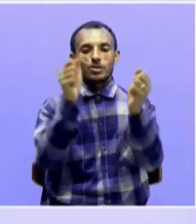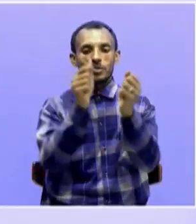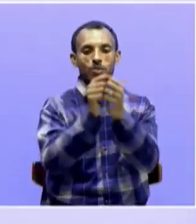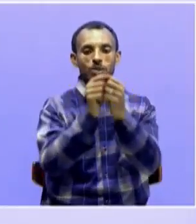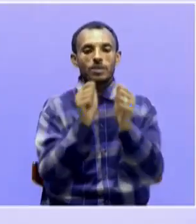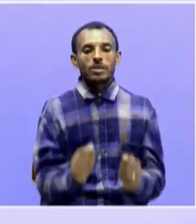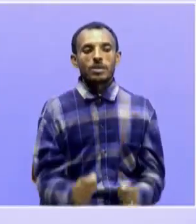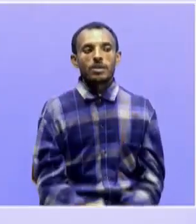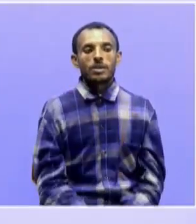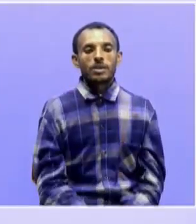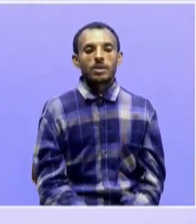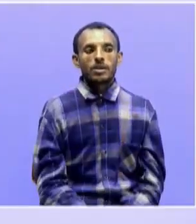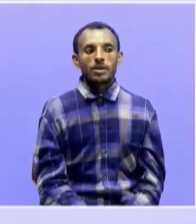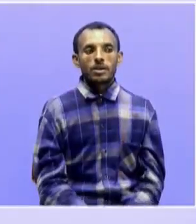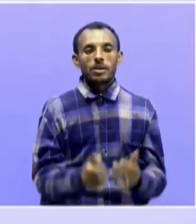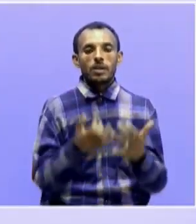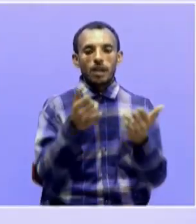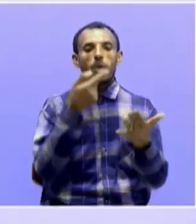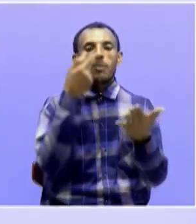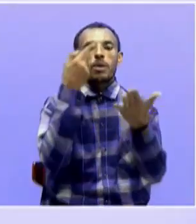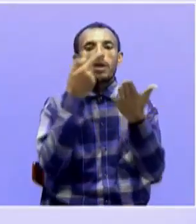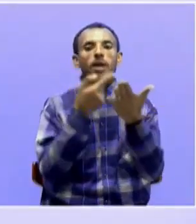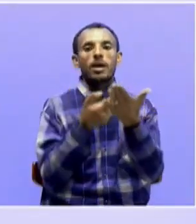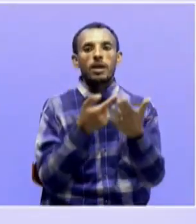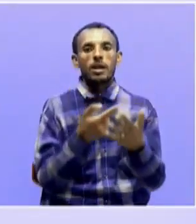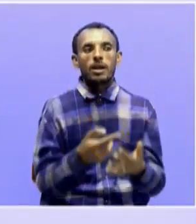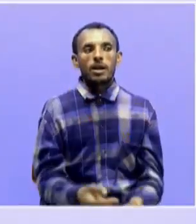together. Now here,